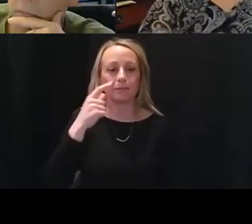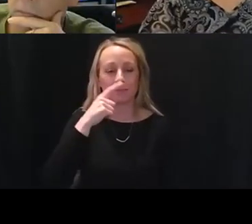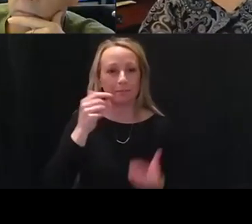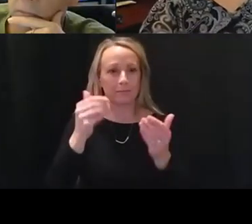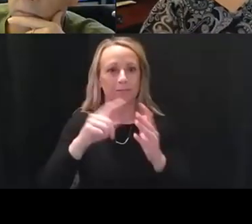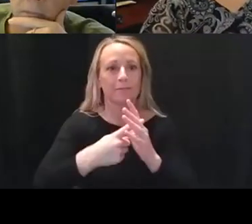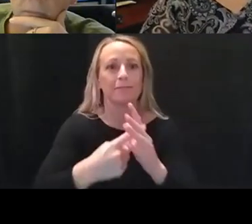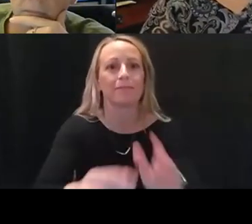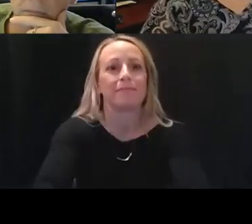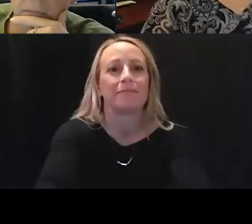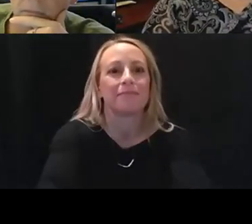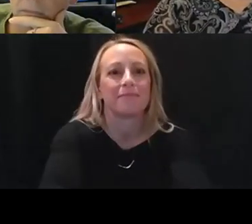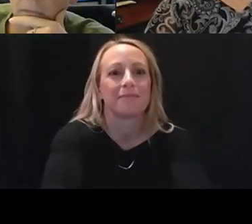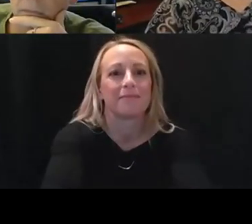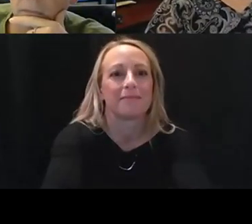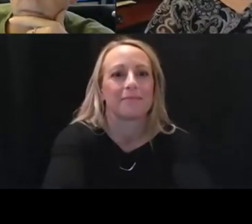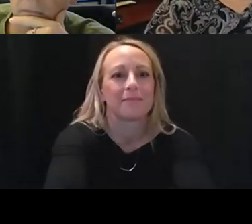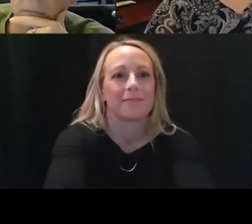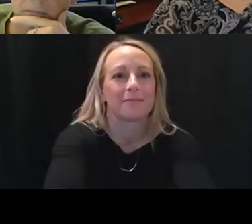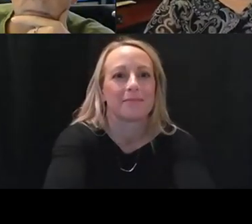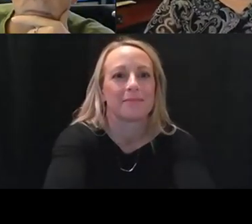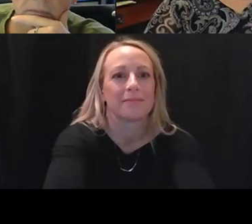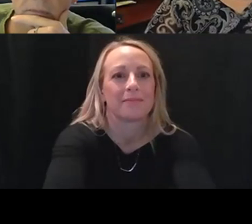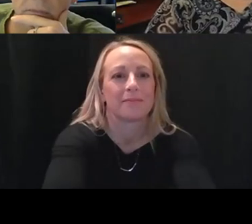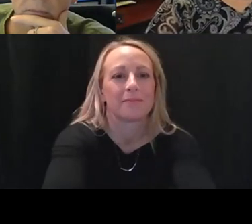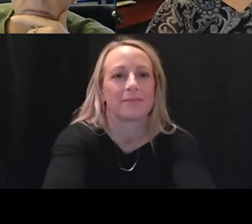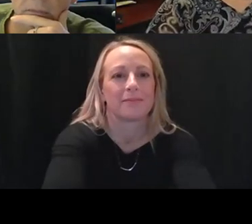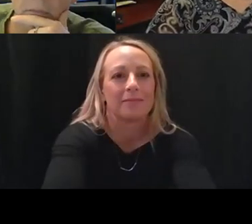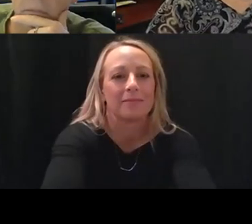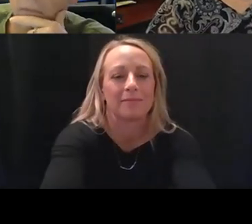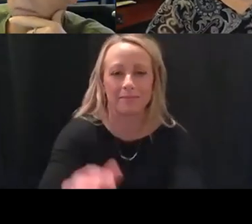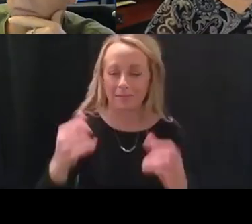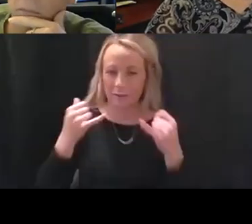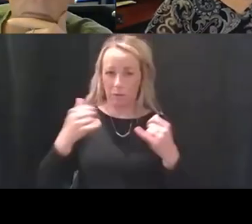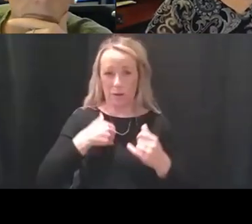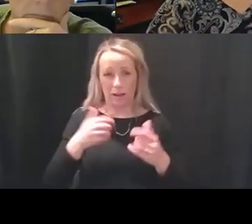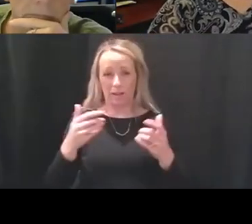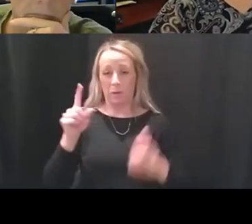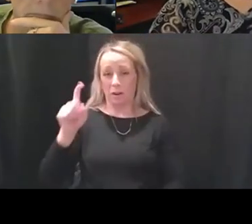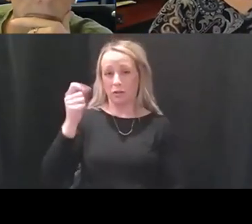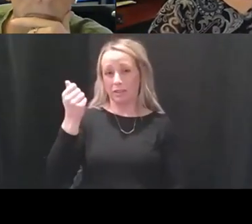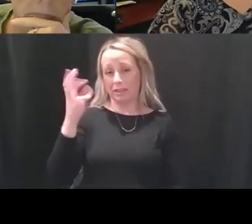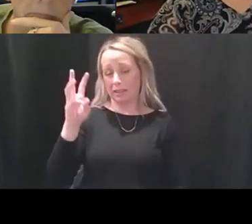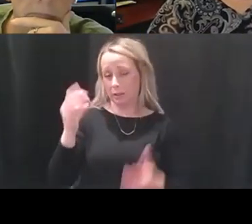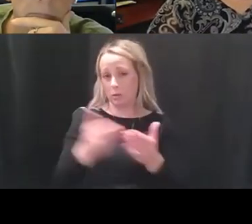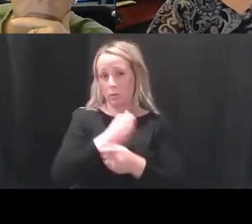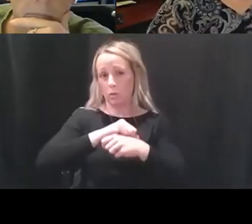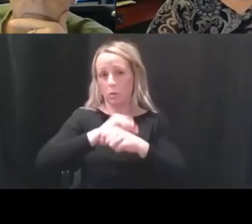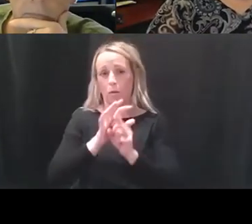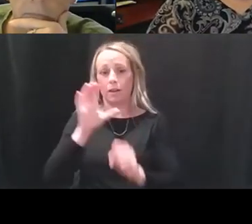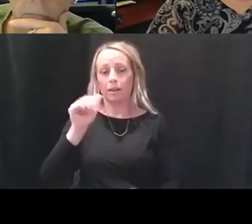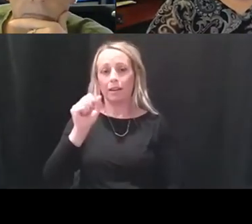Sure. Today we have 116 new COVID-19 cases, and that brings our total